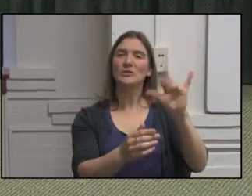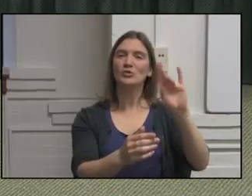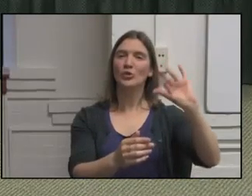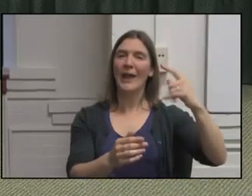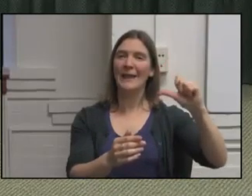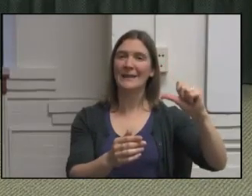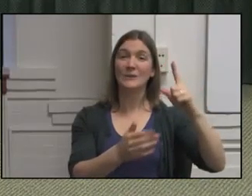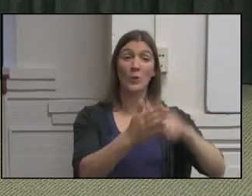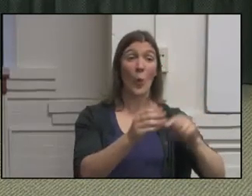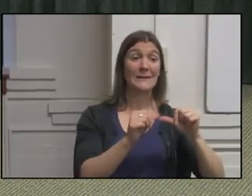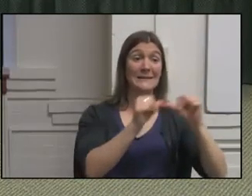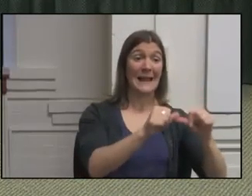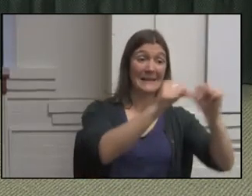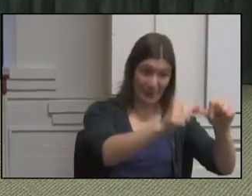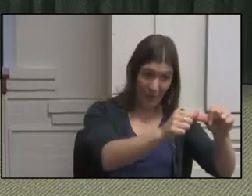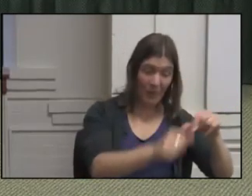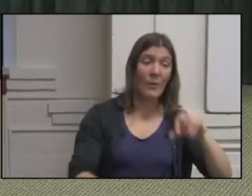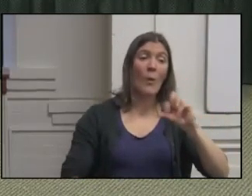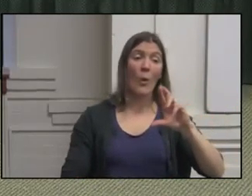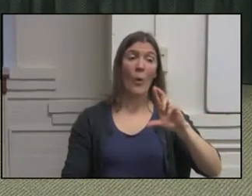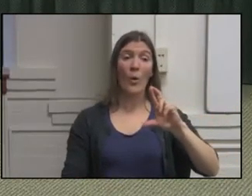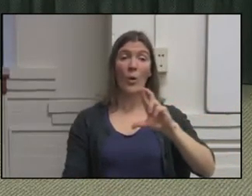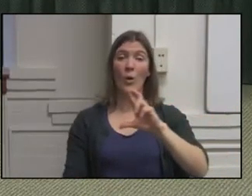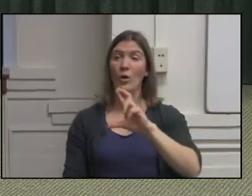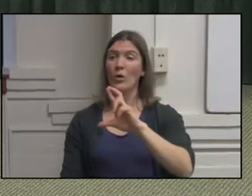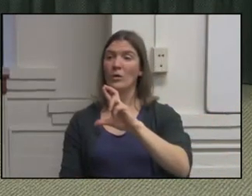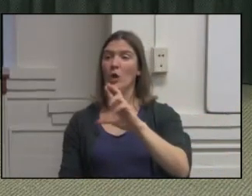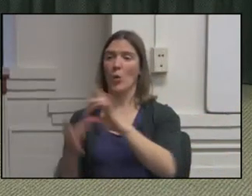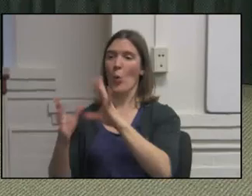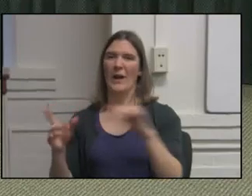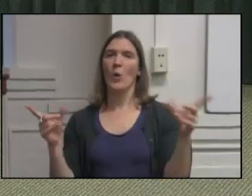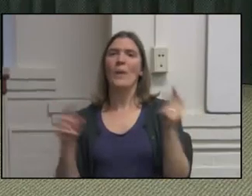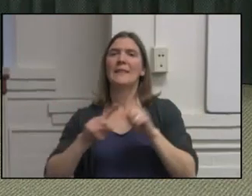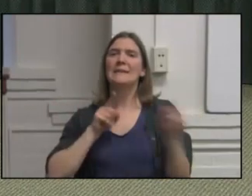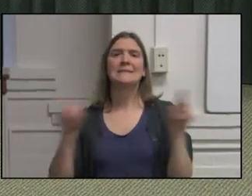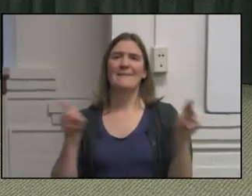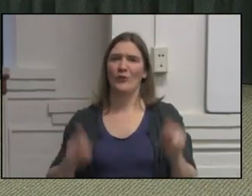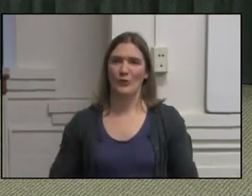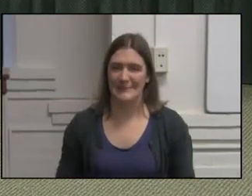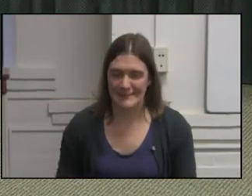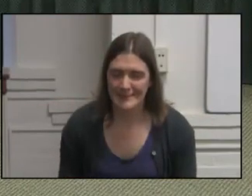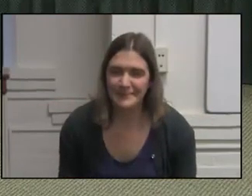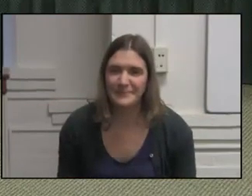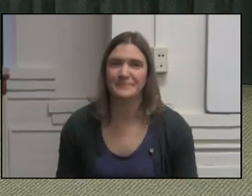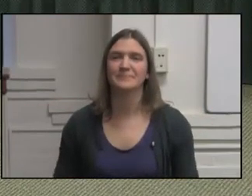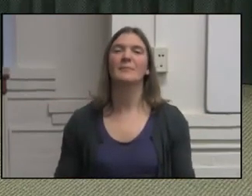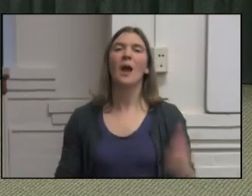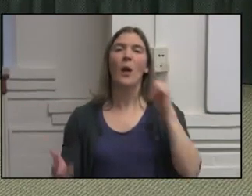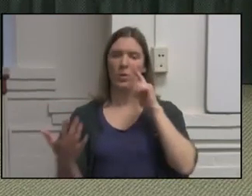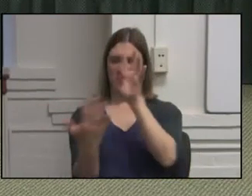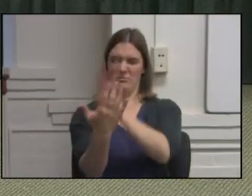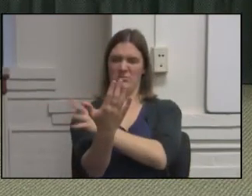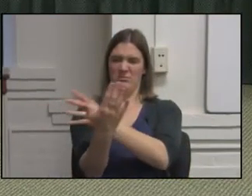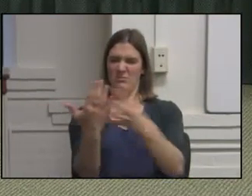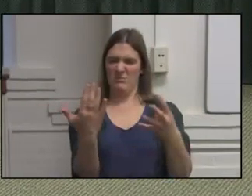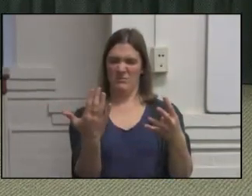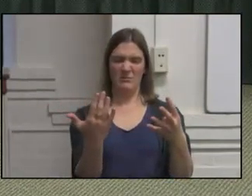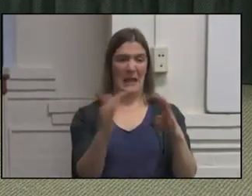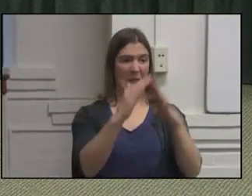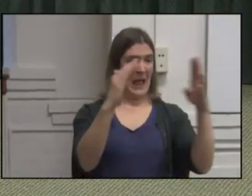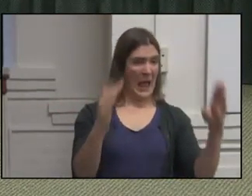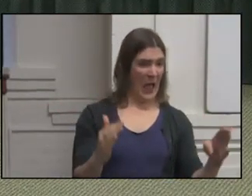between a sustainability and just an energy coordinator and a sustainability coordinator. Great. And you'll see things like housing affordability